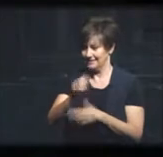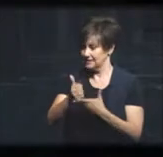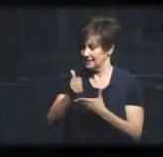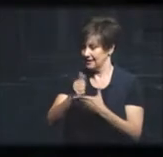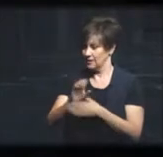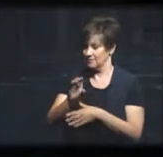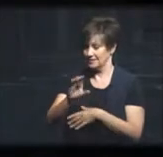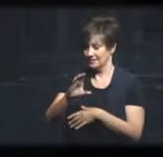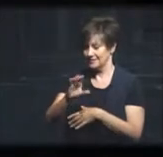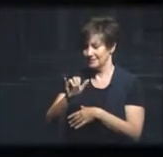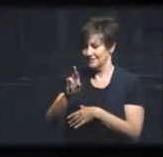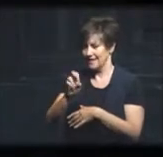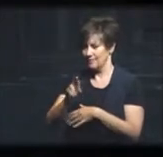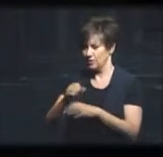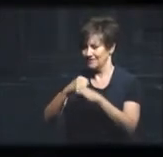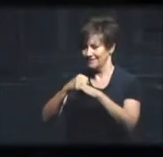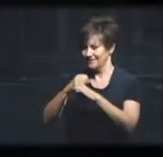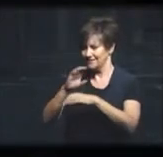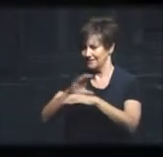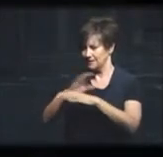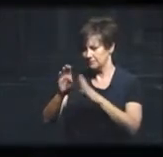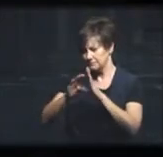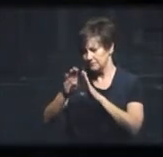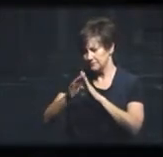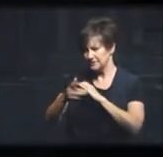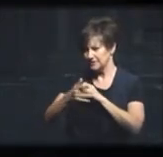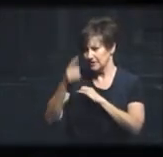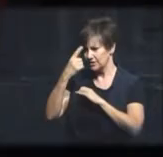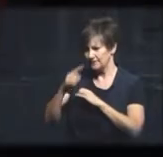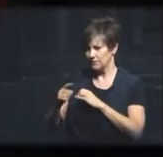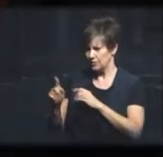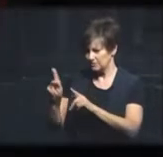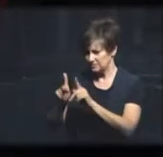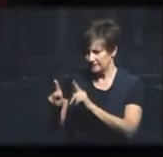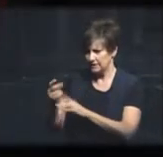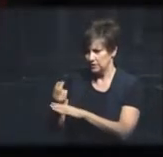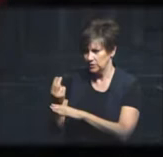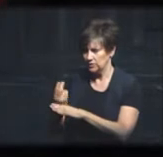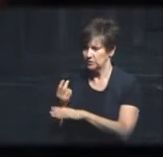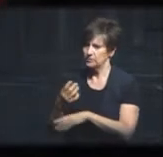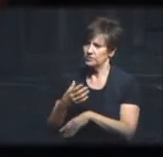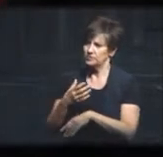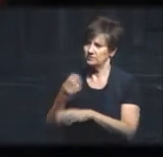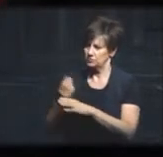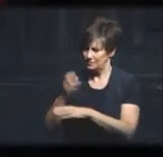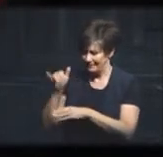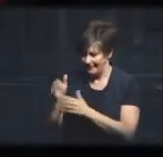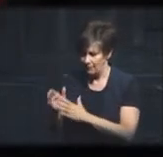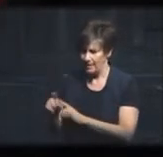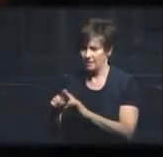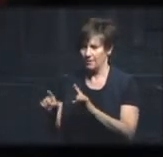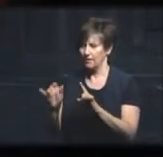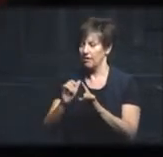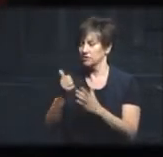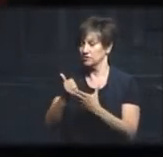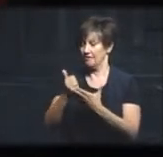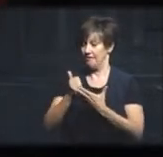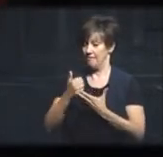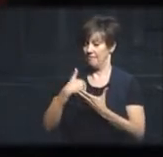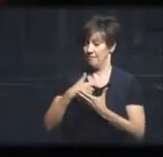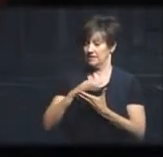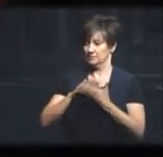defense companies develop their technology for civilian use and use it that way, but also to help us become